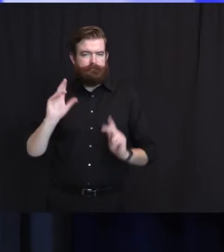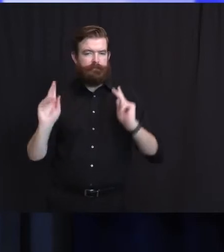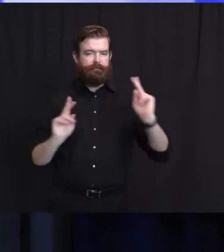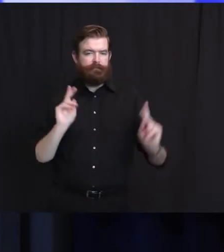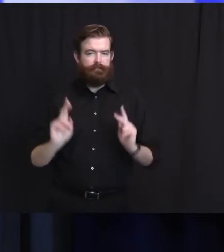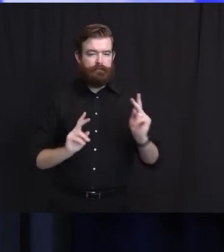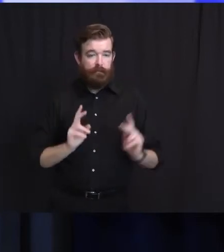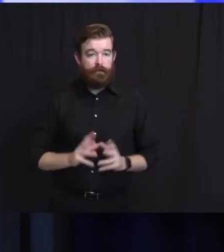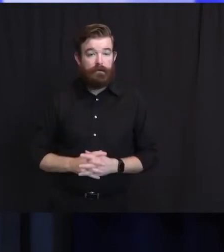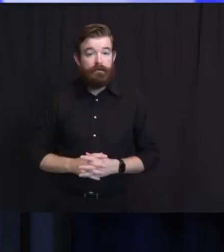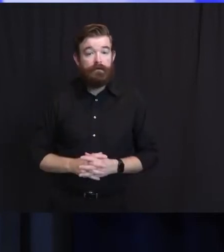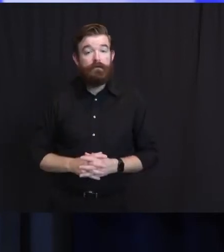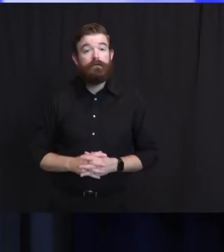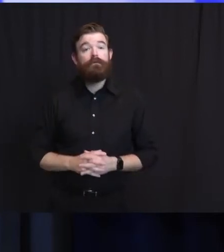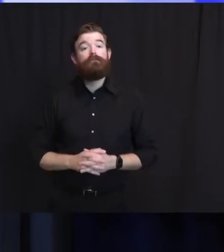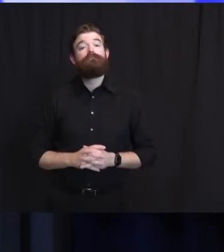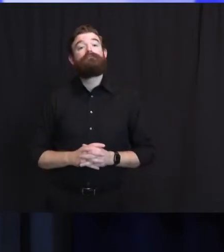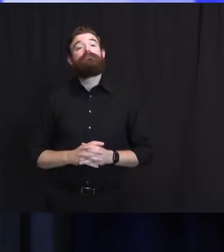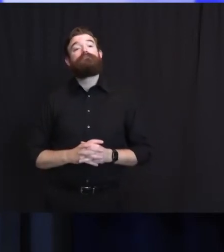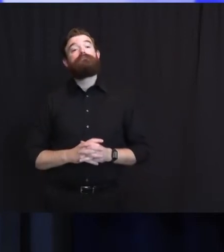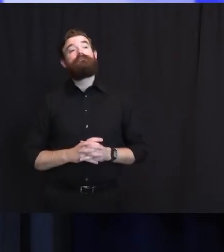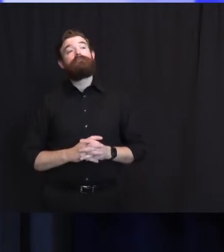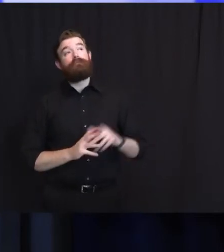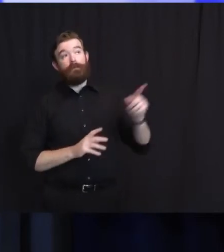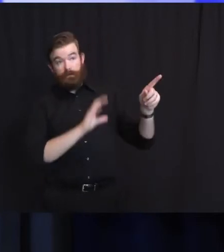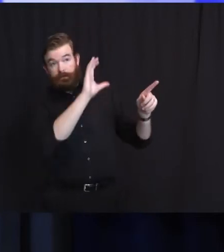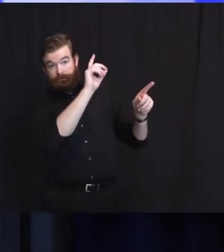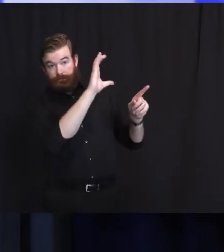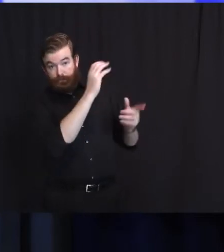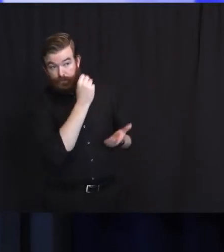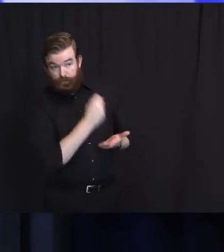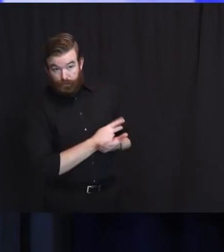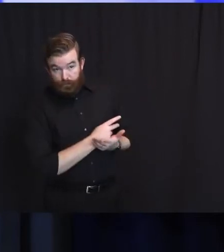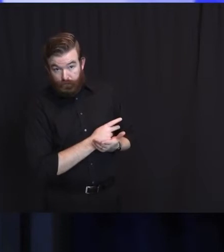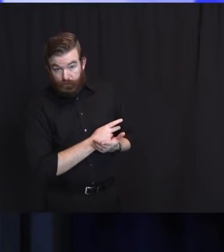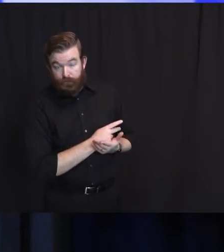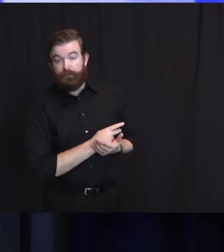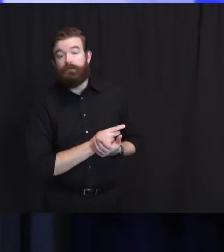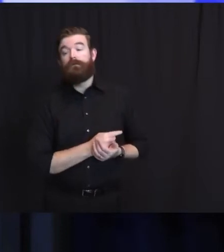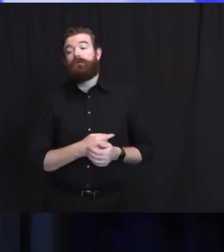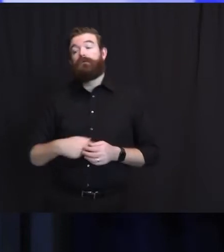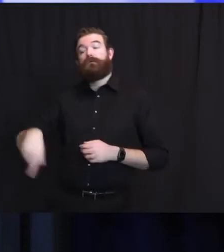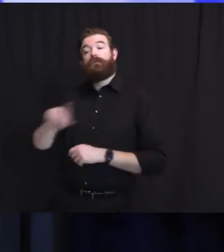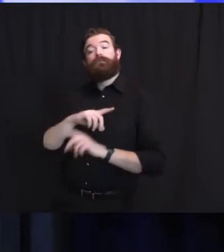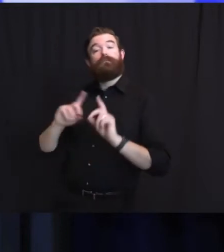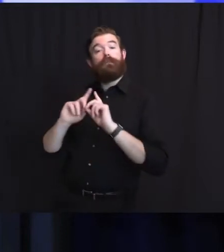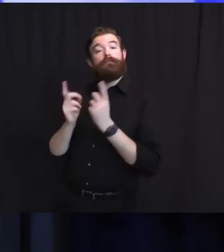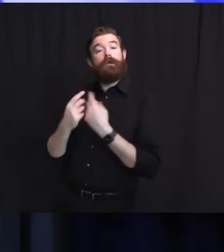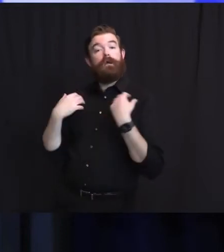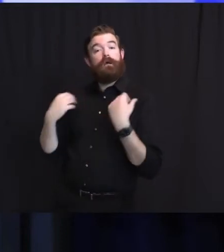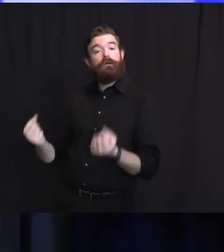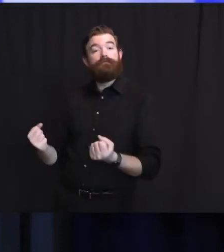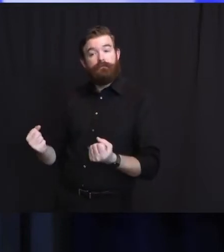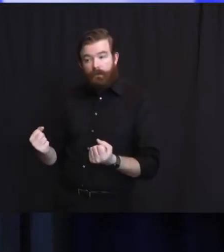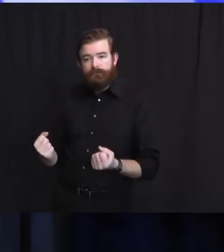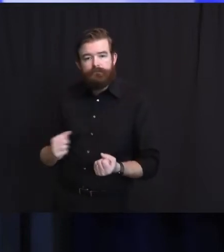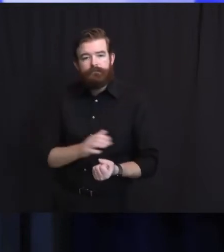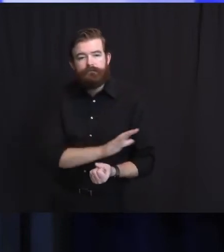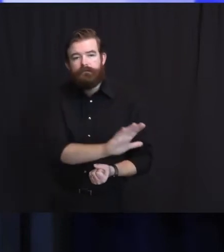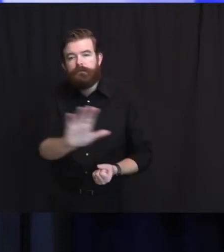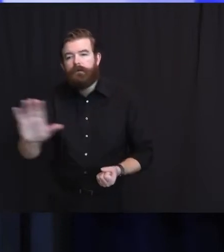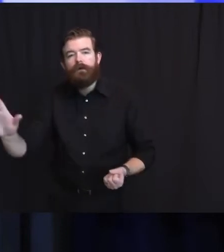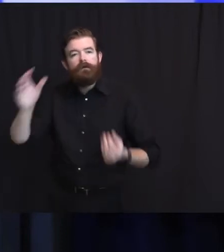of the CDC, the department undertook the task of uploading their information from all of the facilities